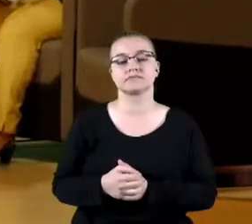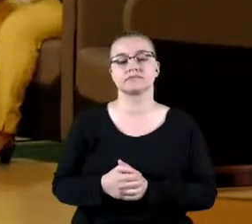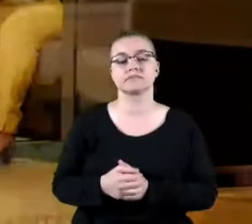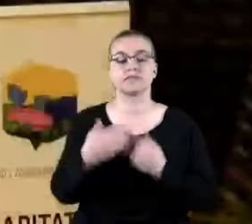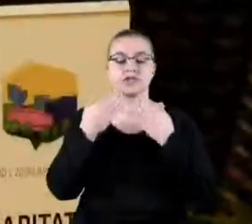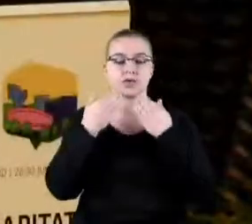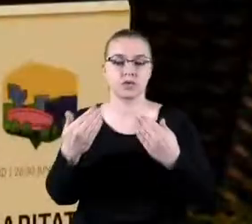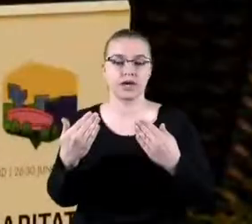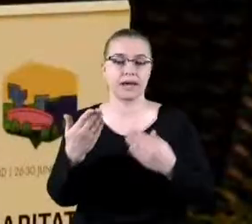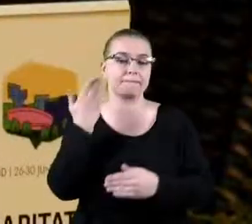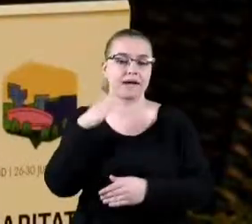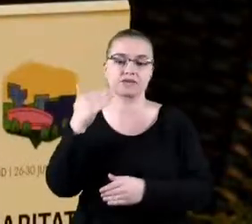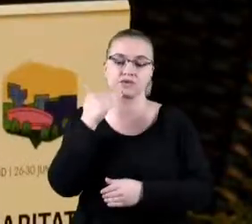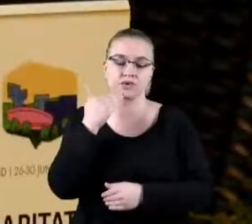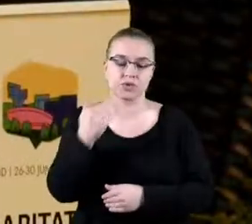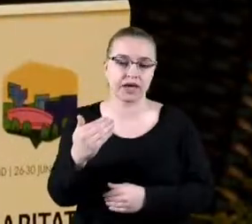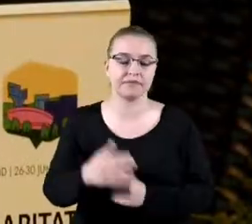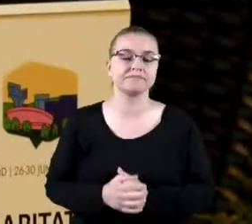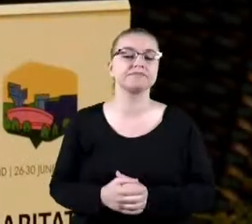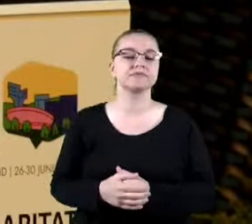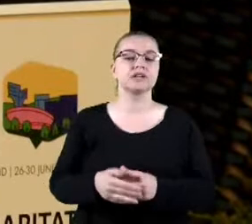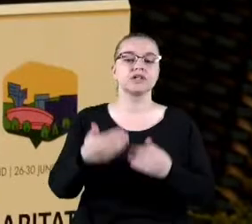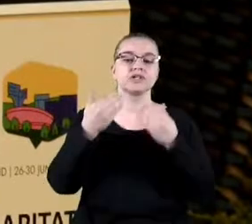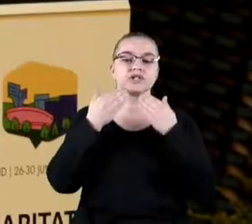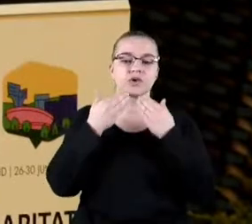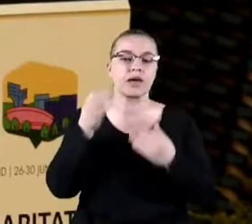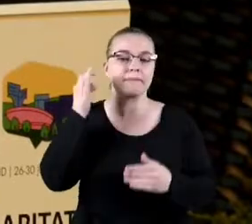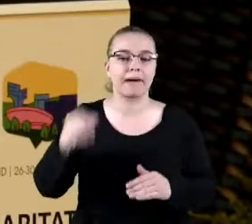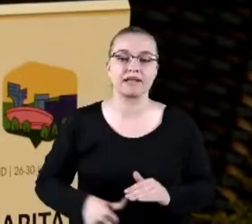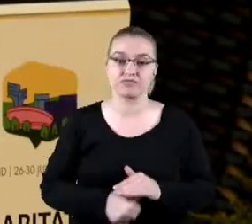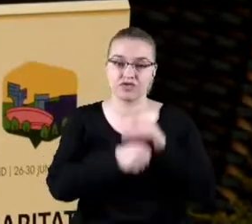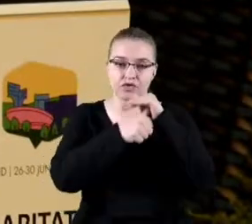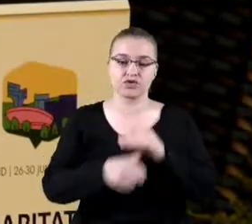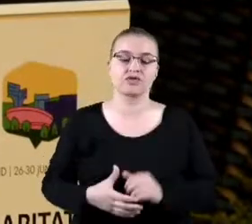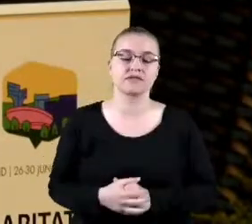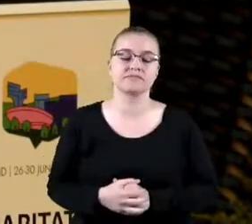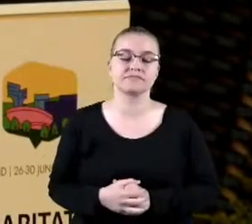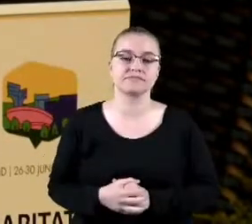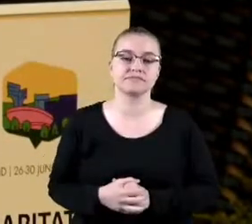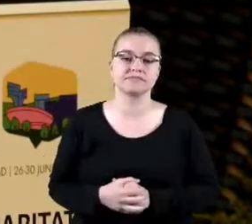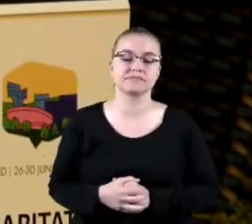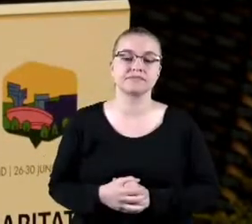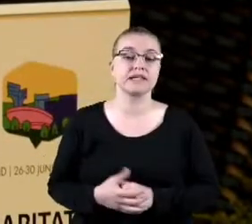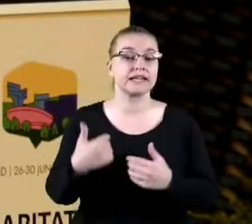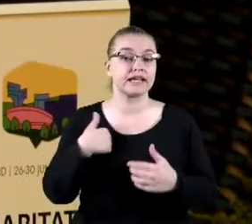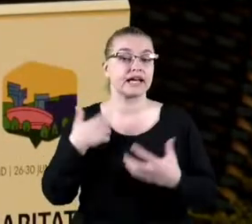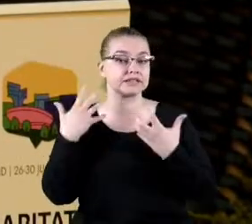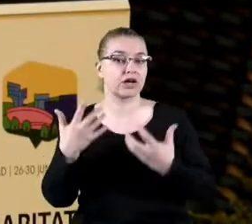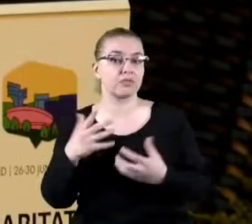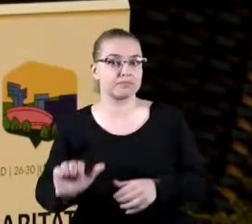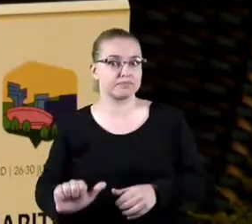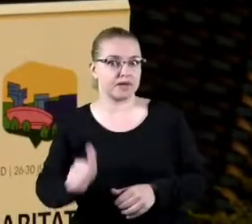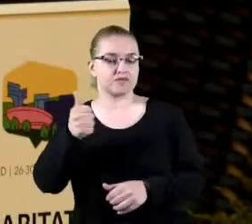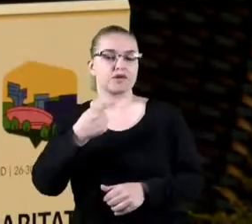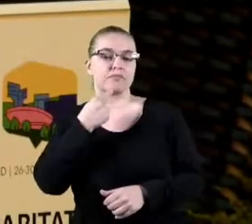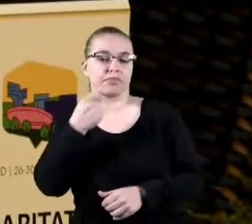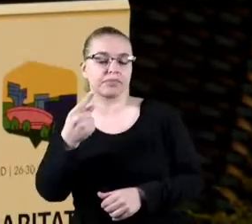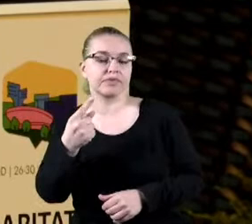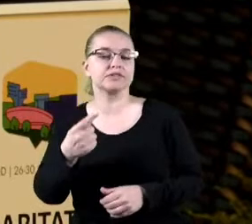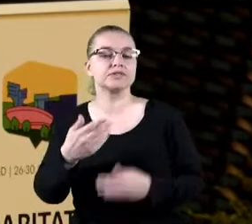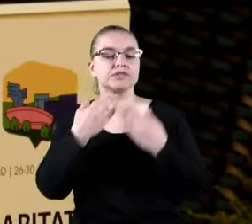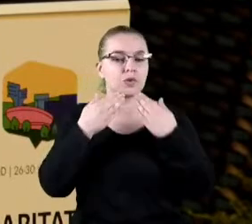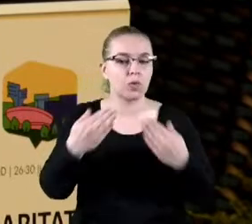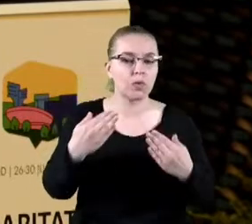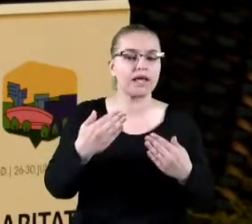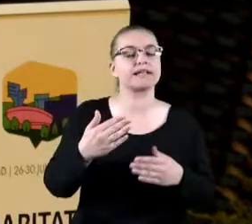Thank you. Thank you, Mrs. Chairman. I would like, first of all, to thank you for inviting me to this